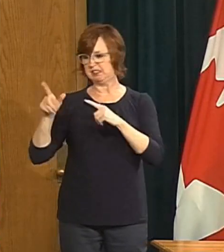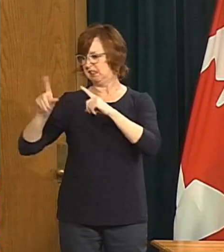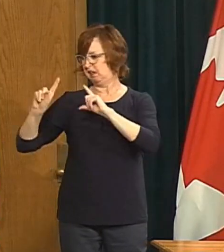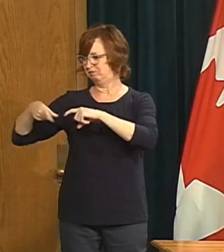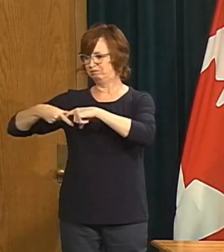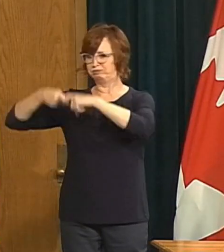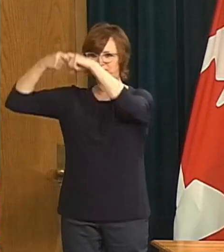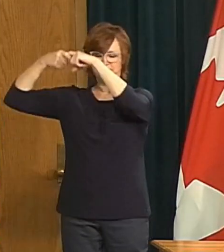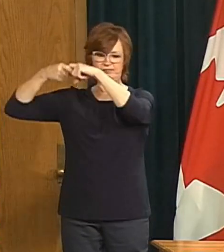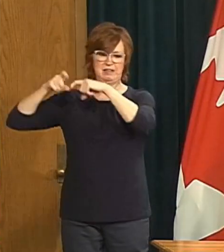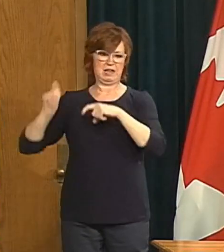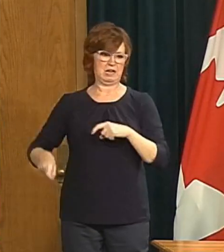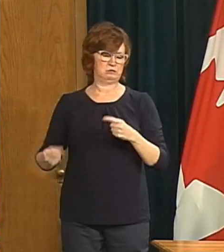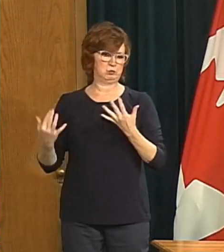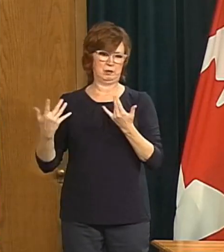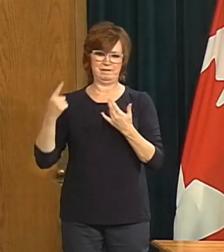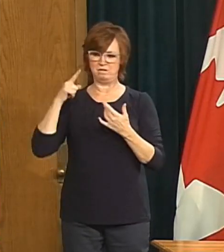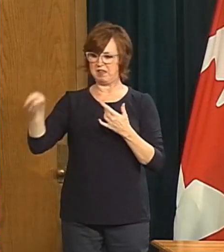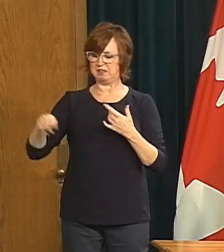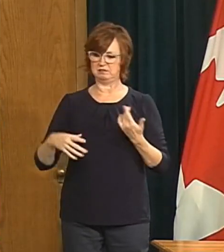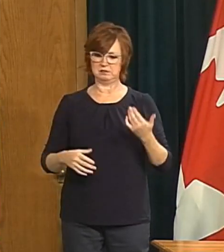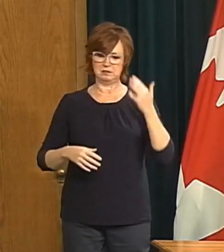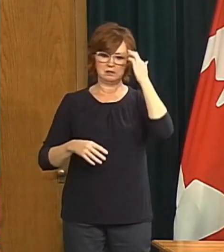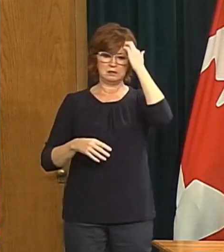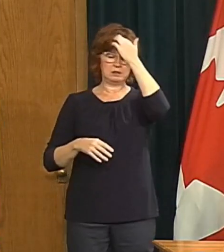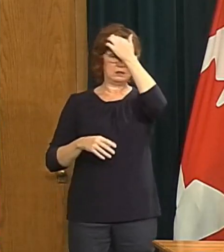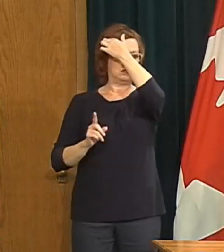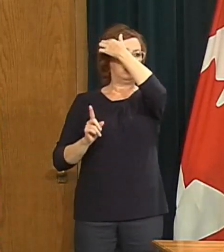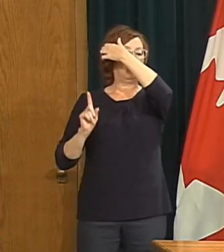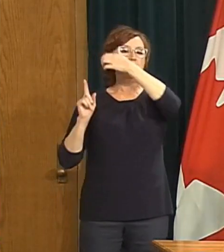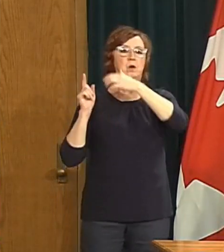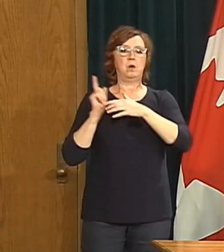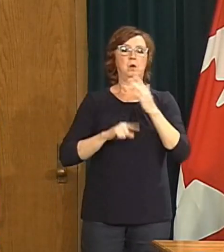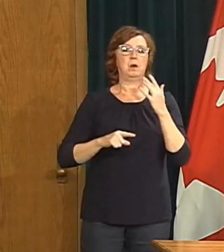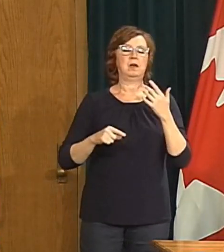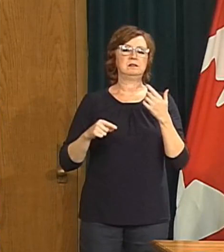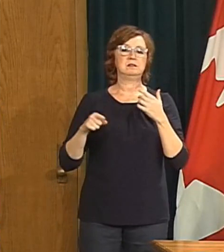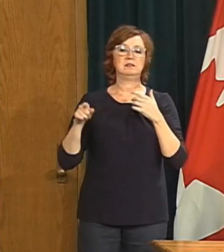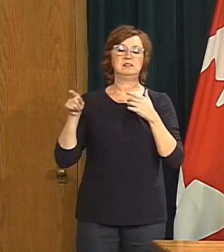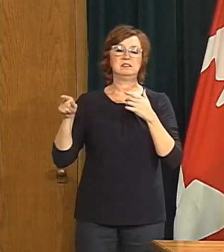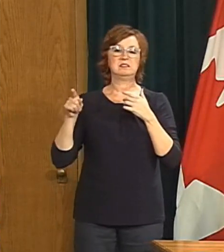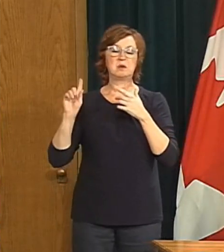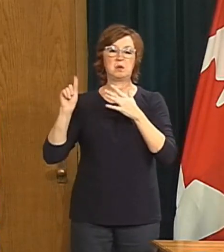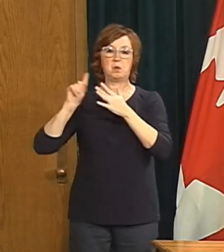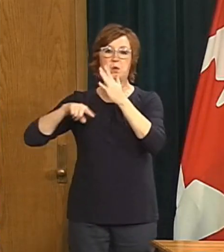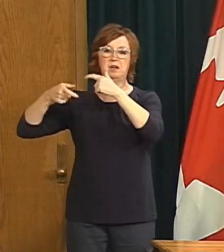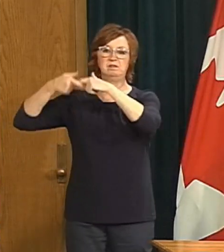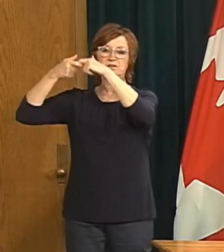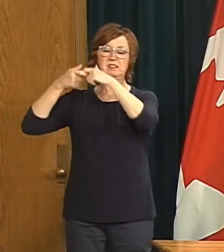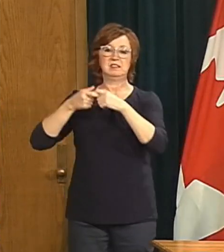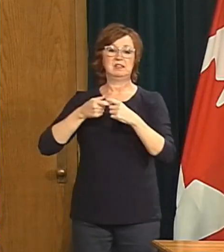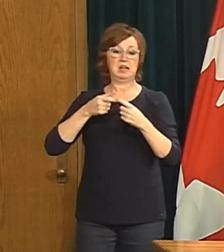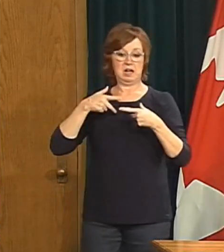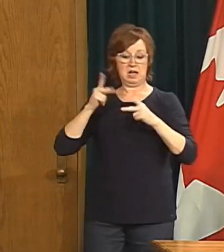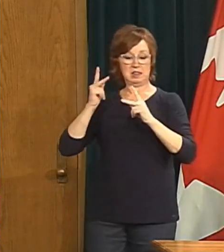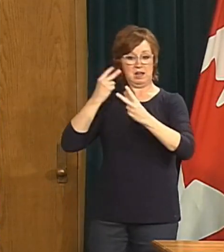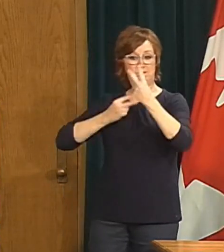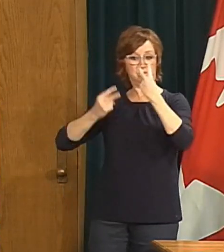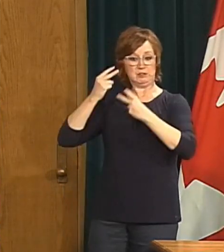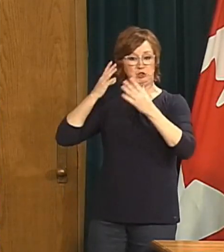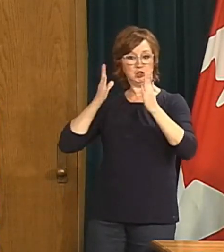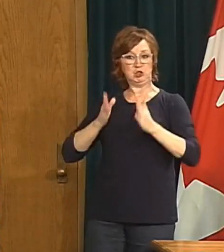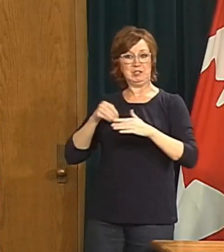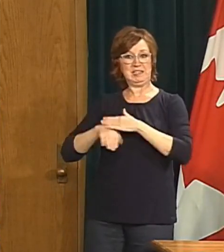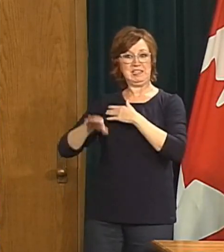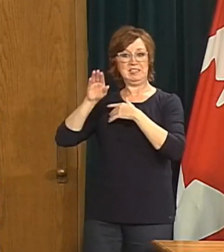first among those that come to mind is our long-term care centers, where you are seeing today we are actually increasing the